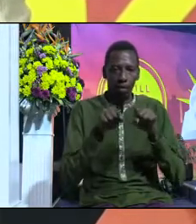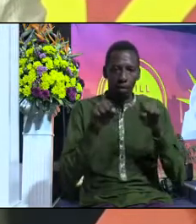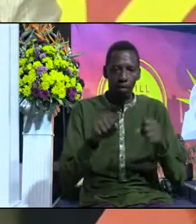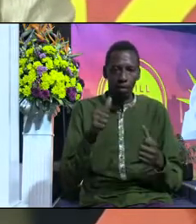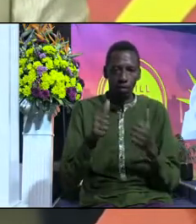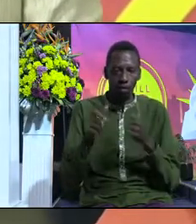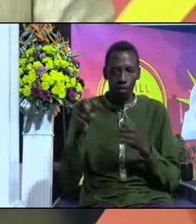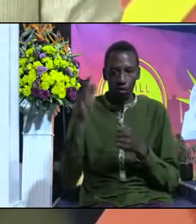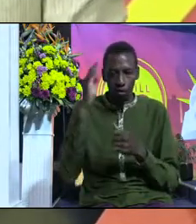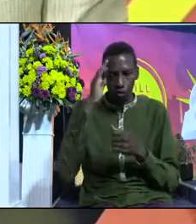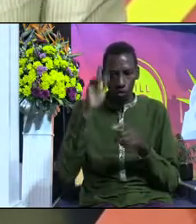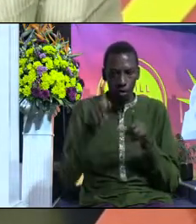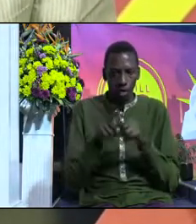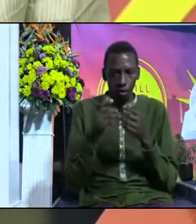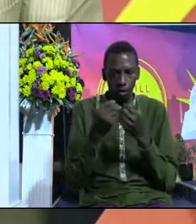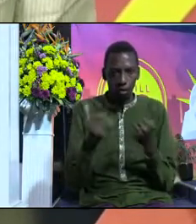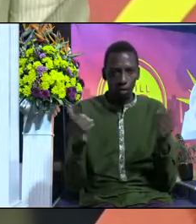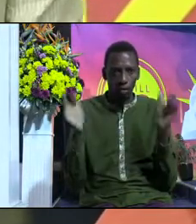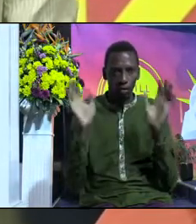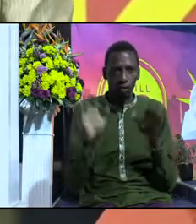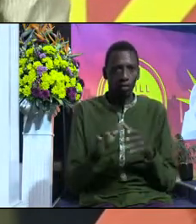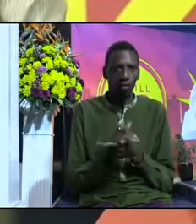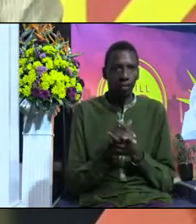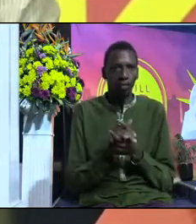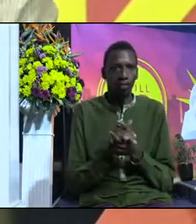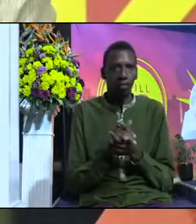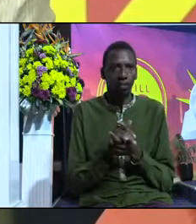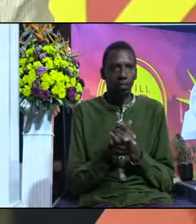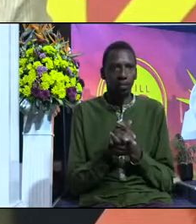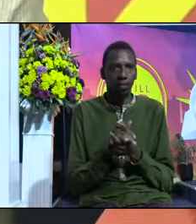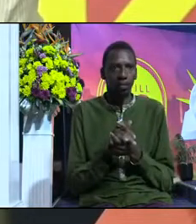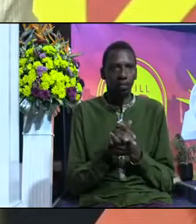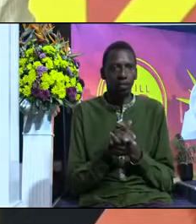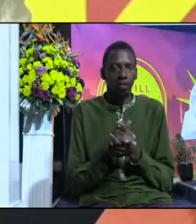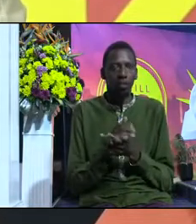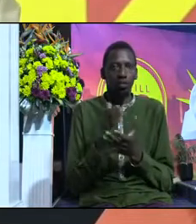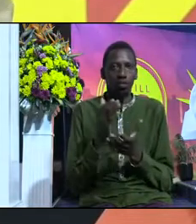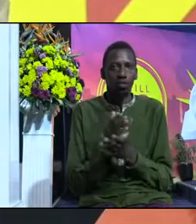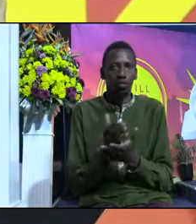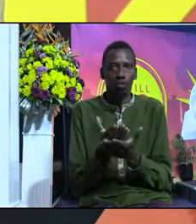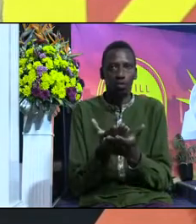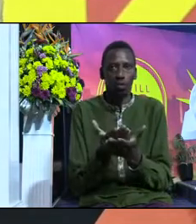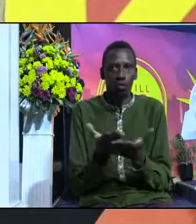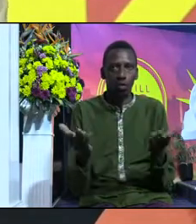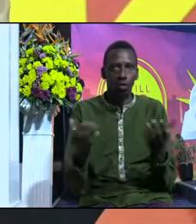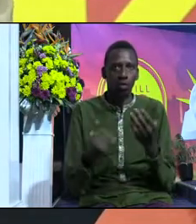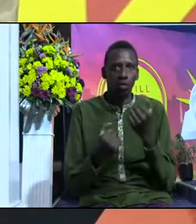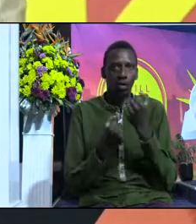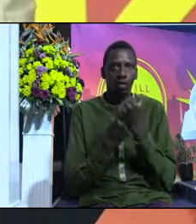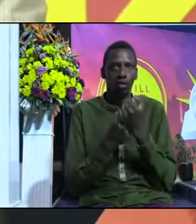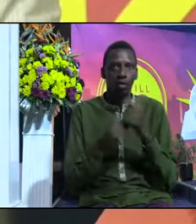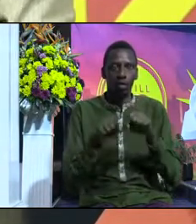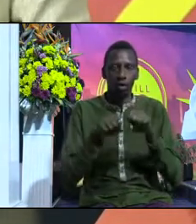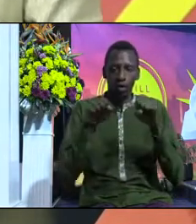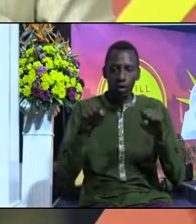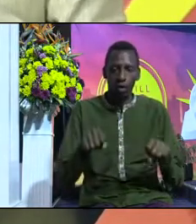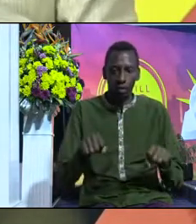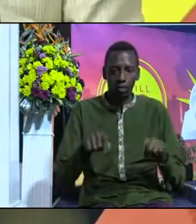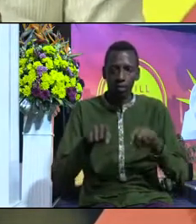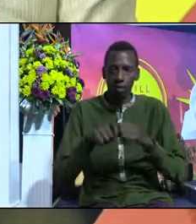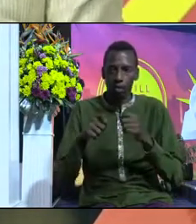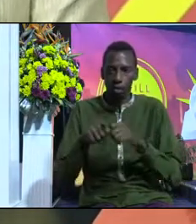child. Even though those support systems were